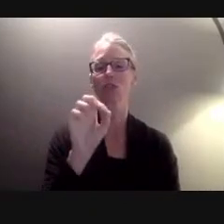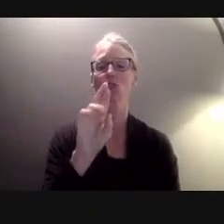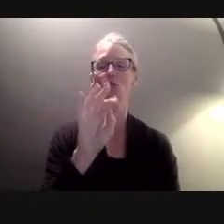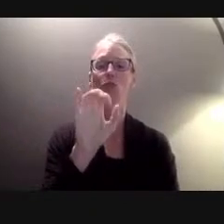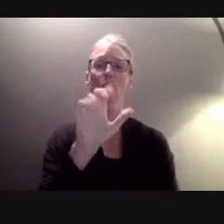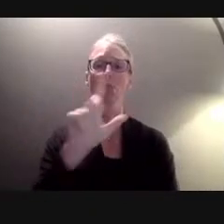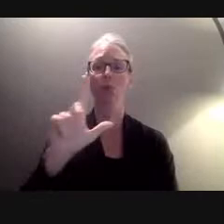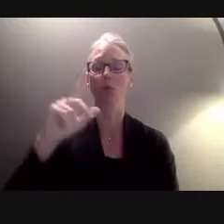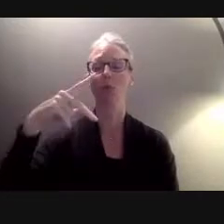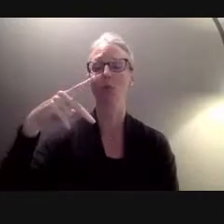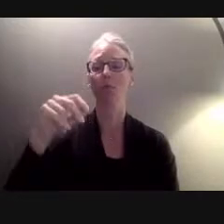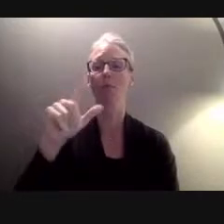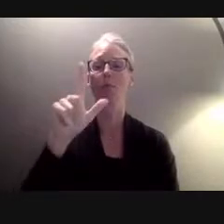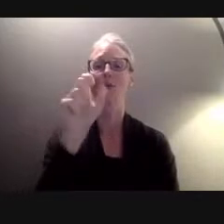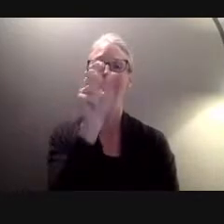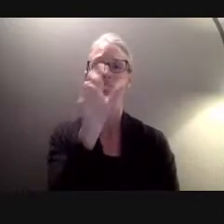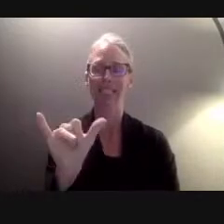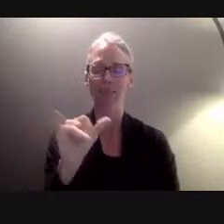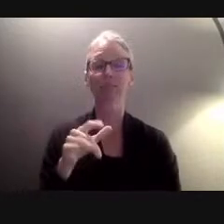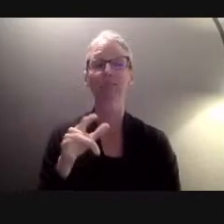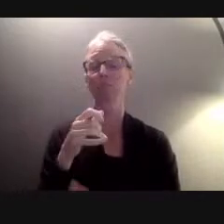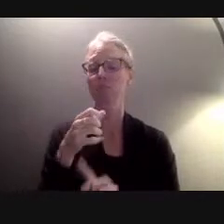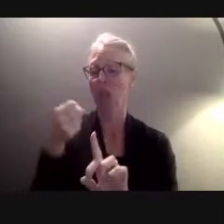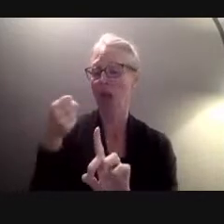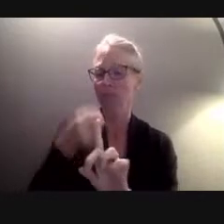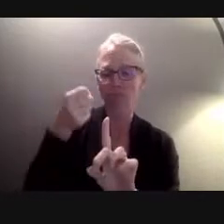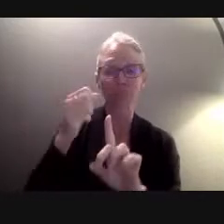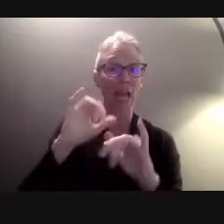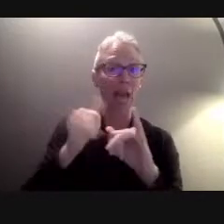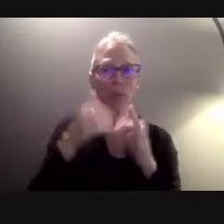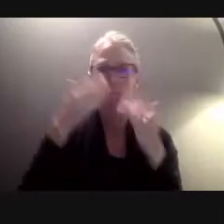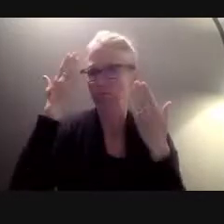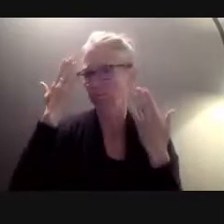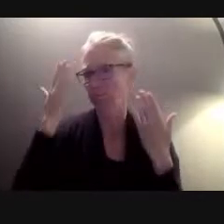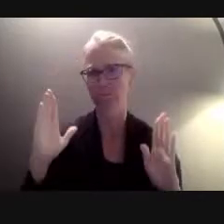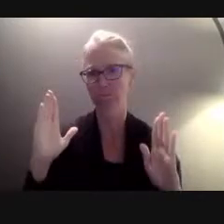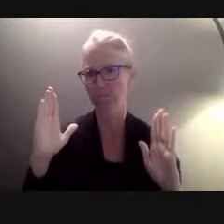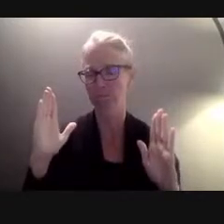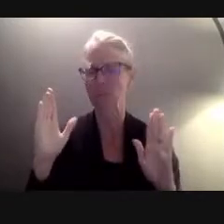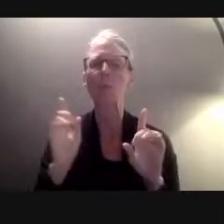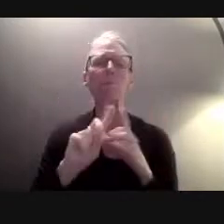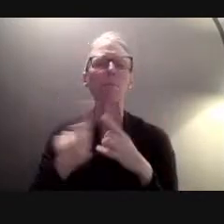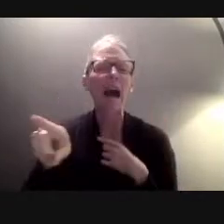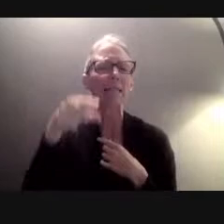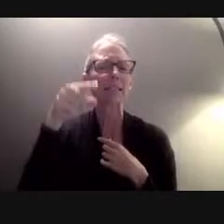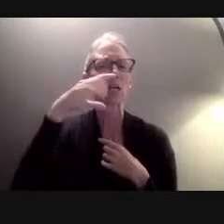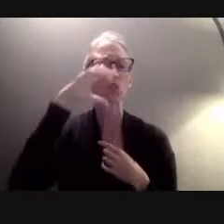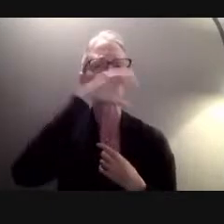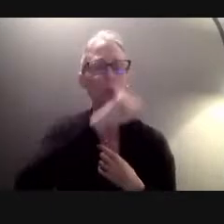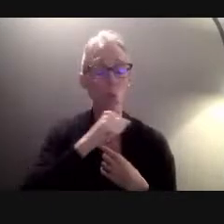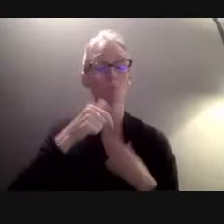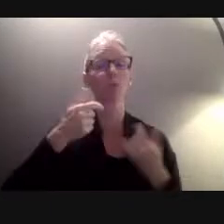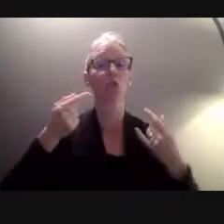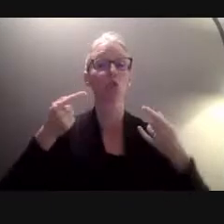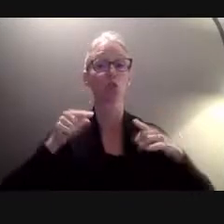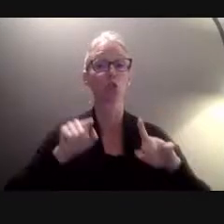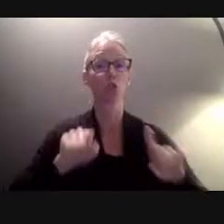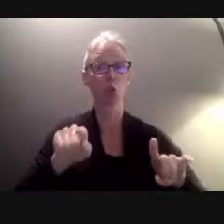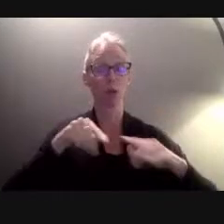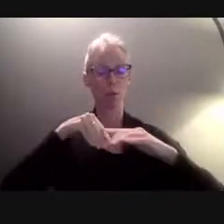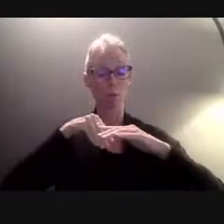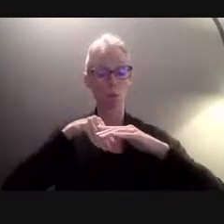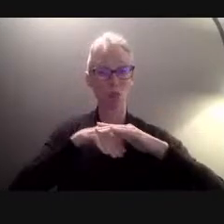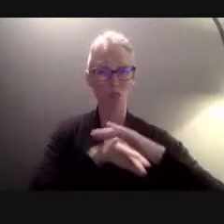know exactly how I contribute cerebral palsy, but they think at birth, during a